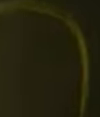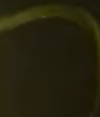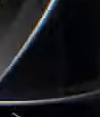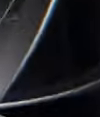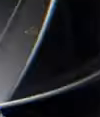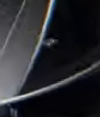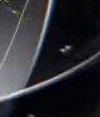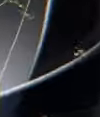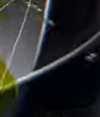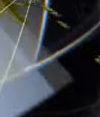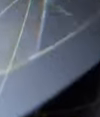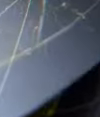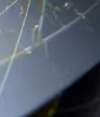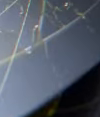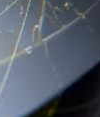Maggie.